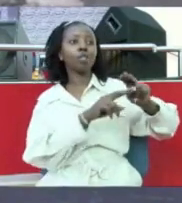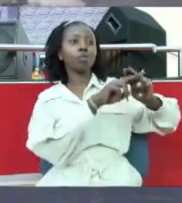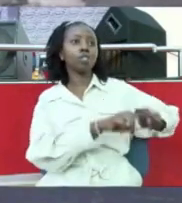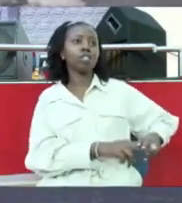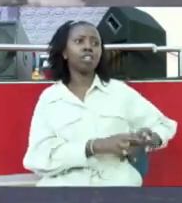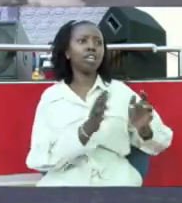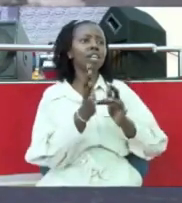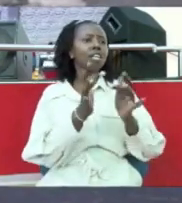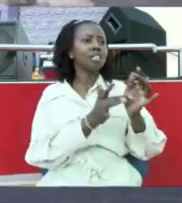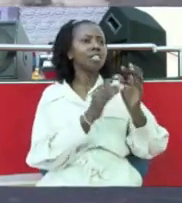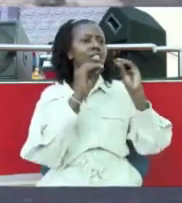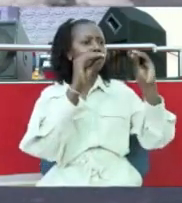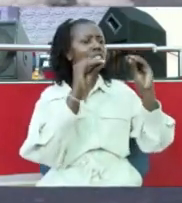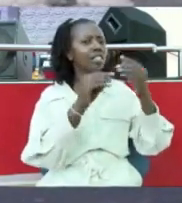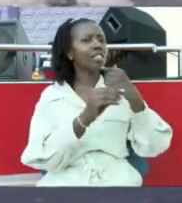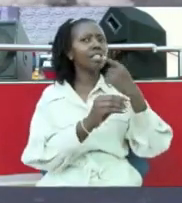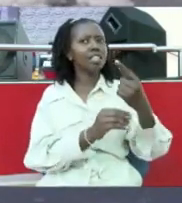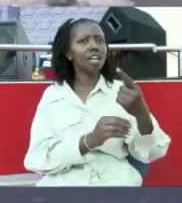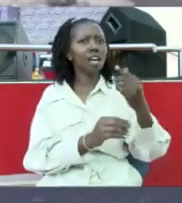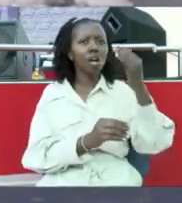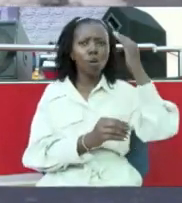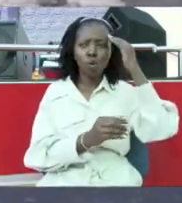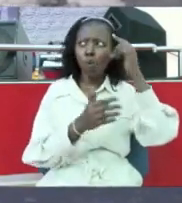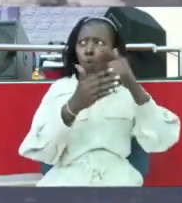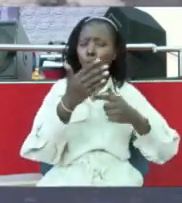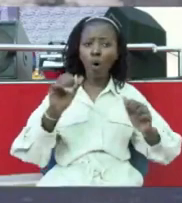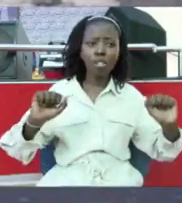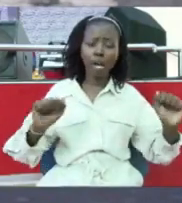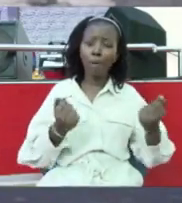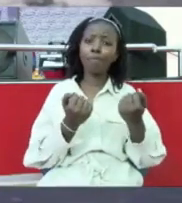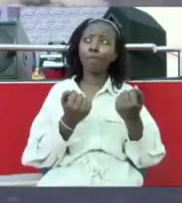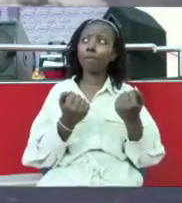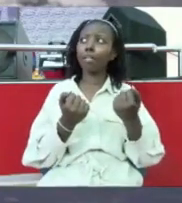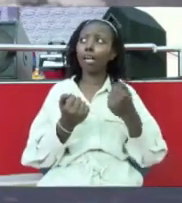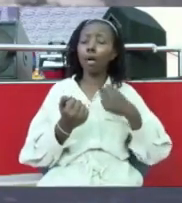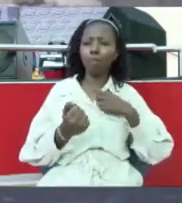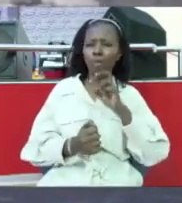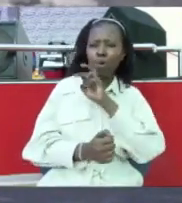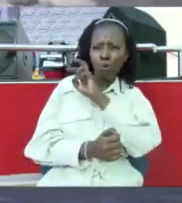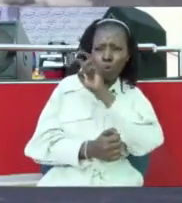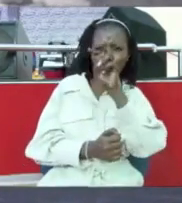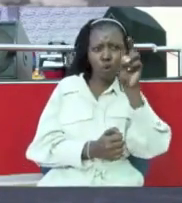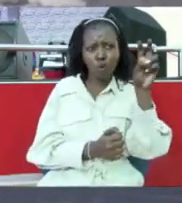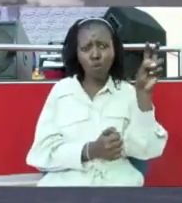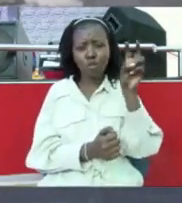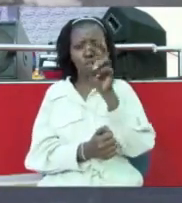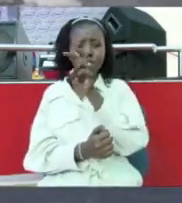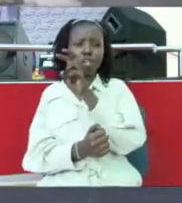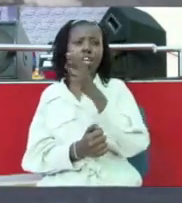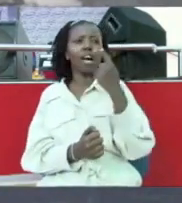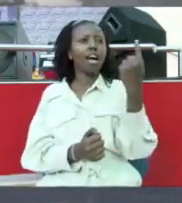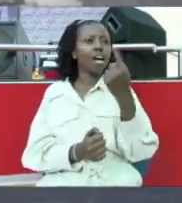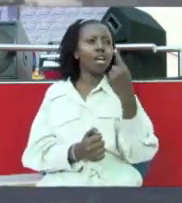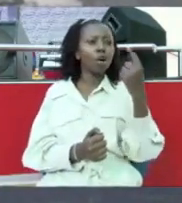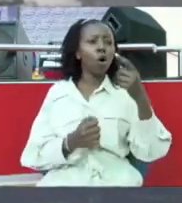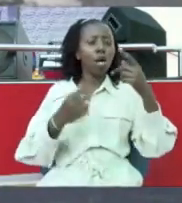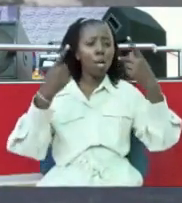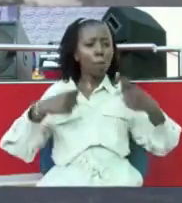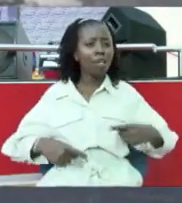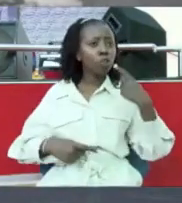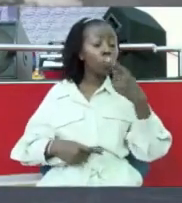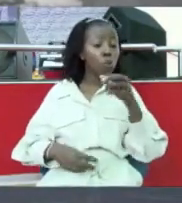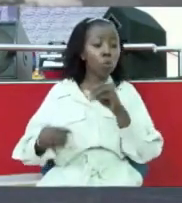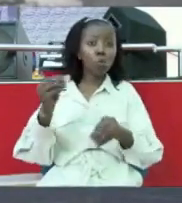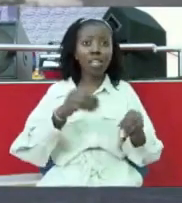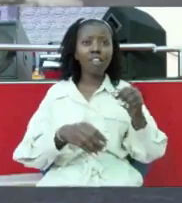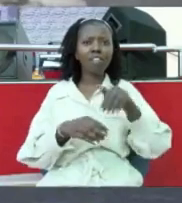Jesus is teaching and saying, na Mungu, do you know what happened? Na Yesu akanafunza akisema, I was watching. Nilikuwa nikiangalia. The only giver in the whole service.